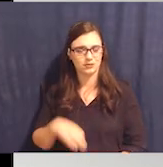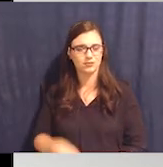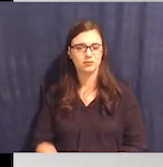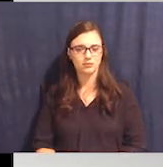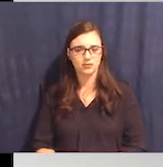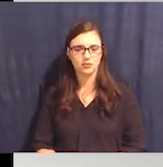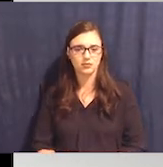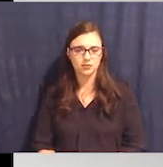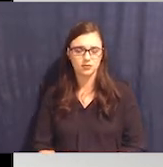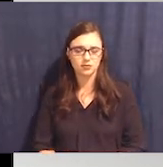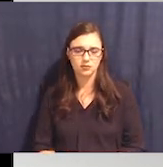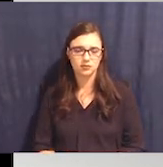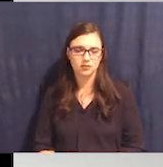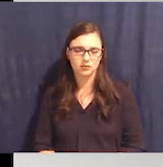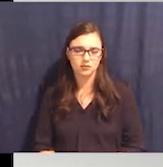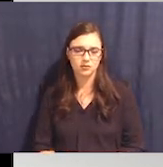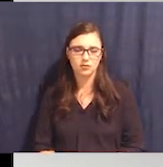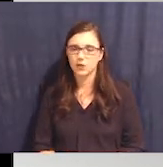tax credit.